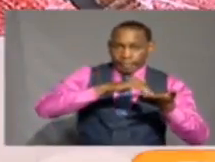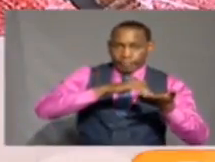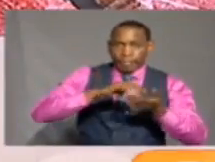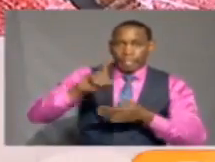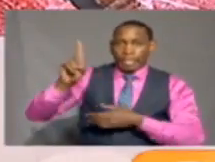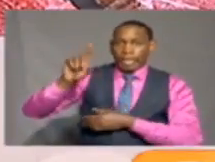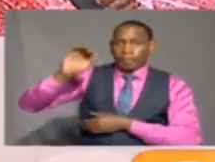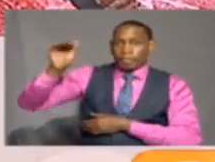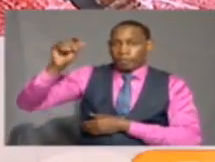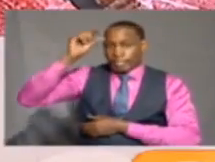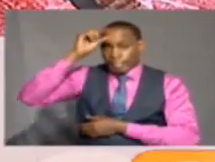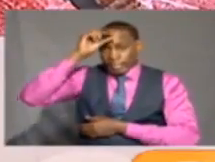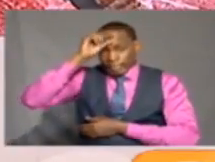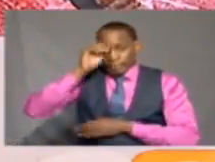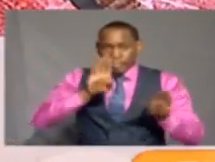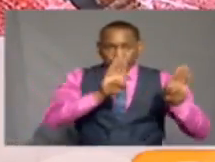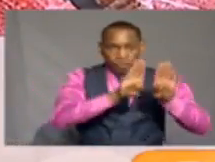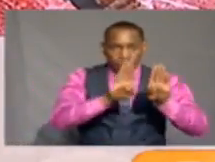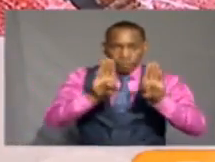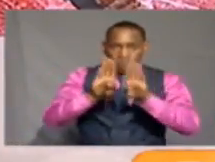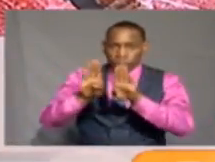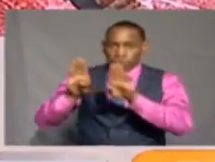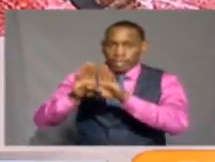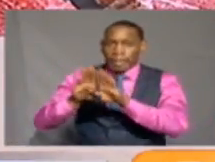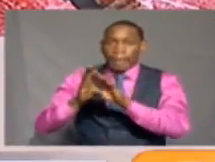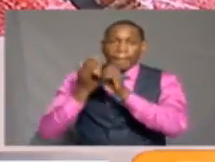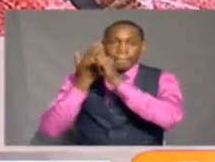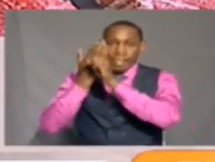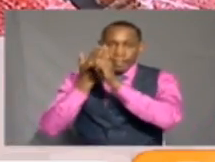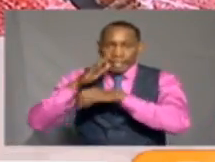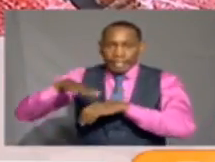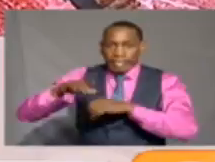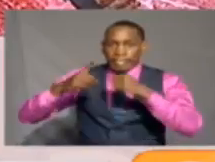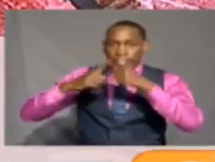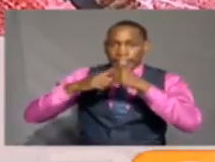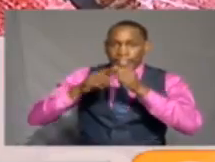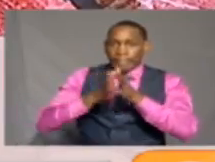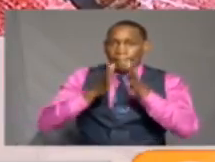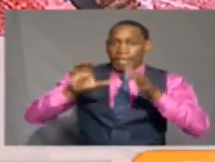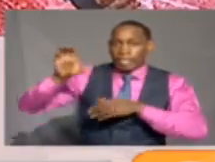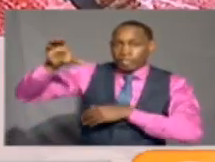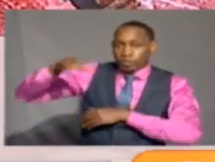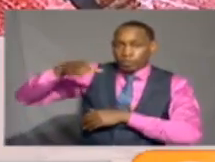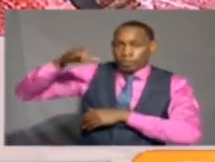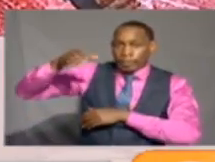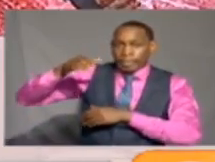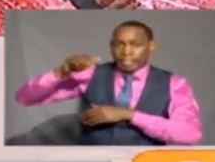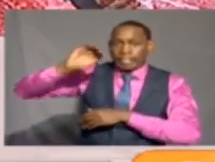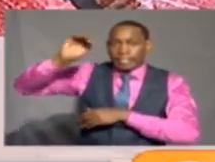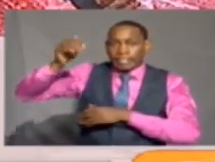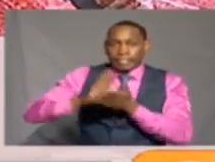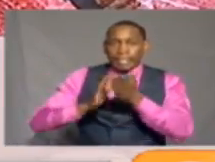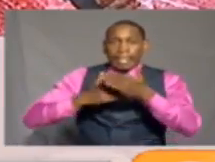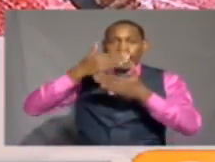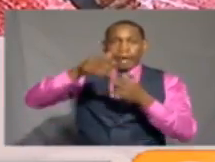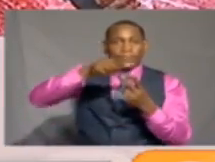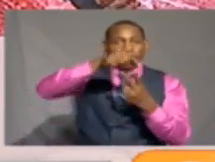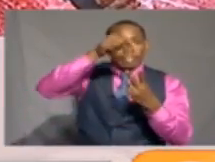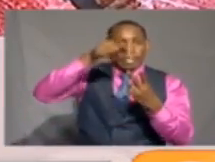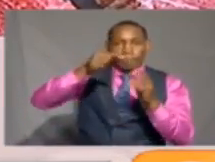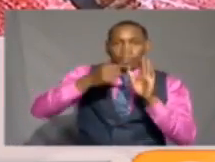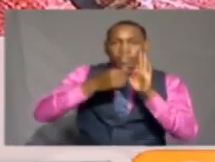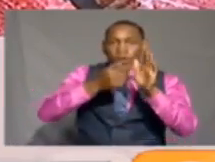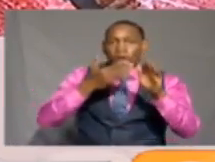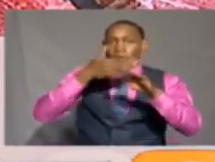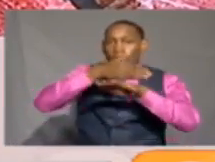The Nairobi County Government has closed down meat outlets in six major supermarkets in the city after samples revealed